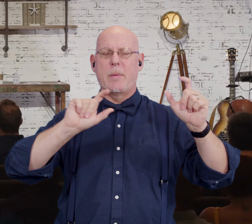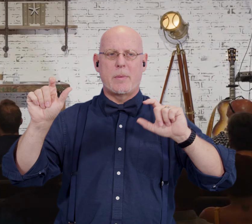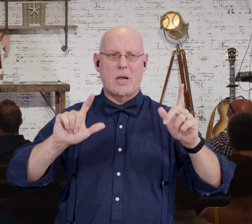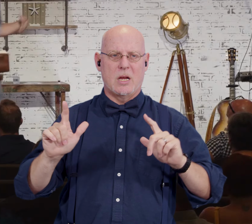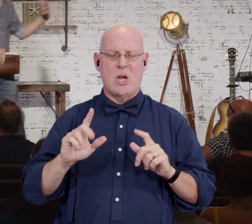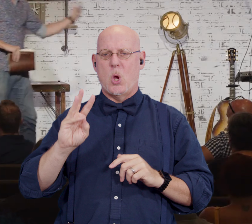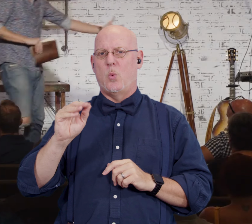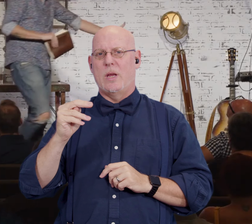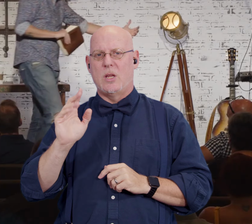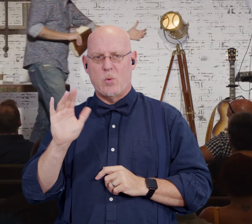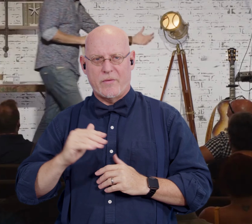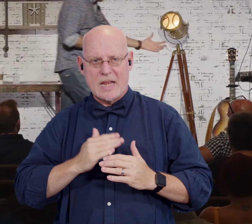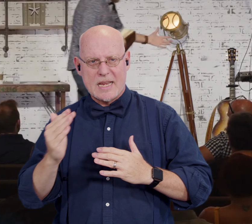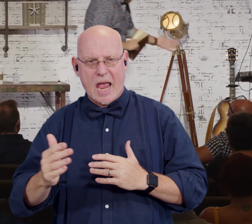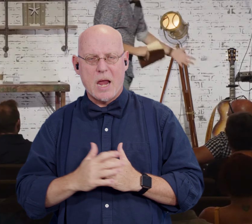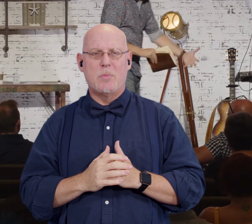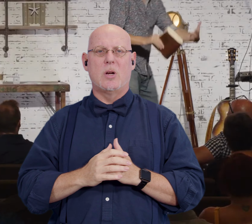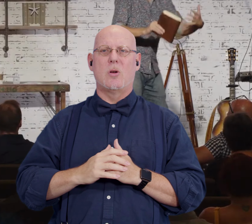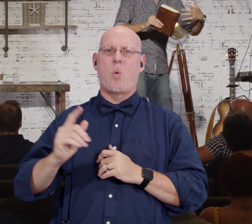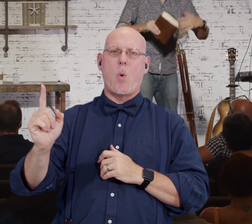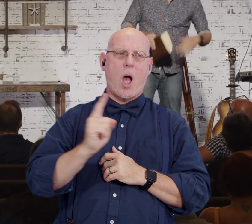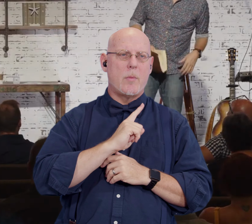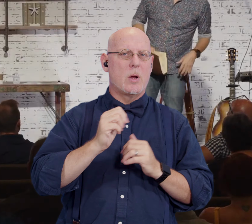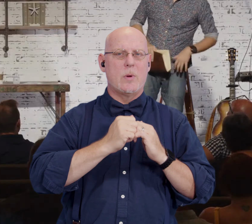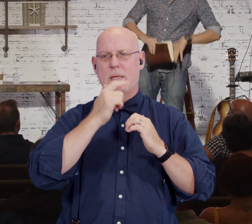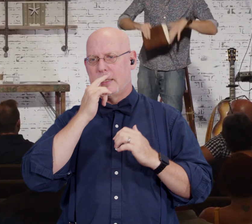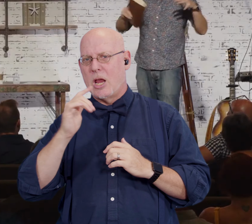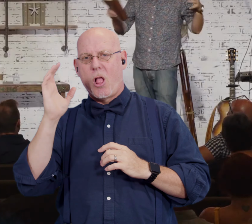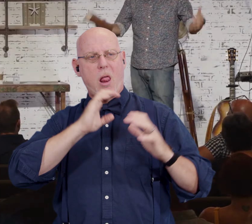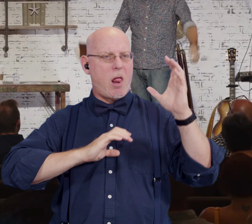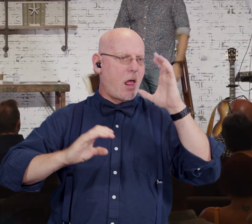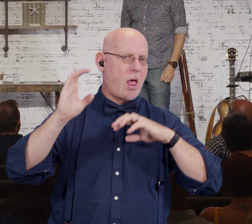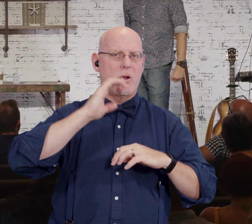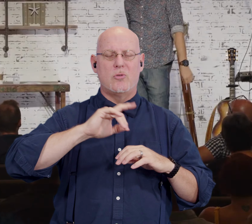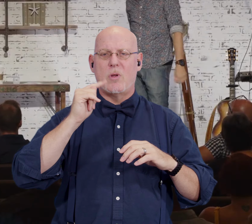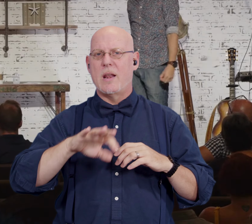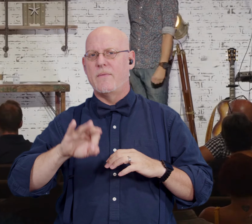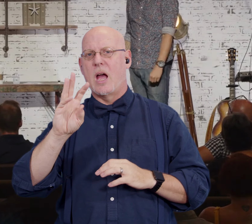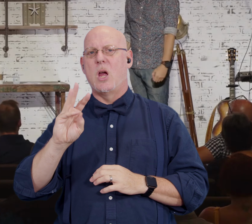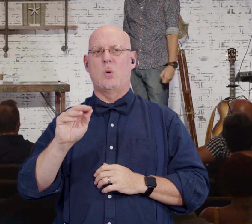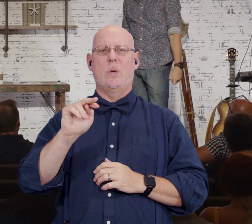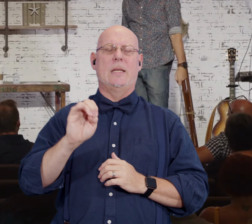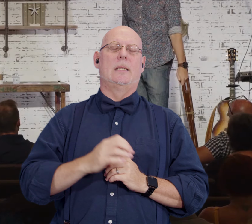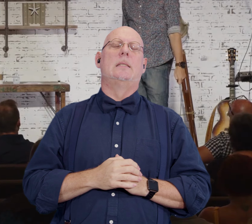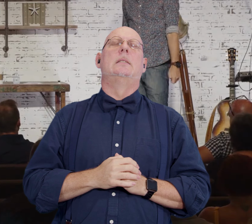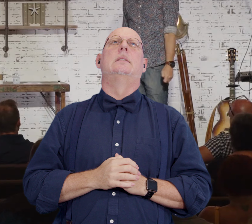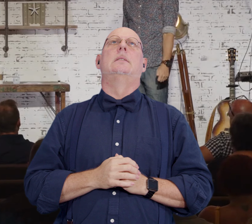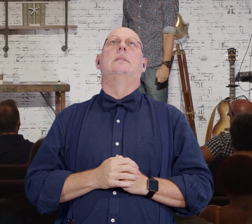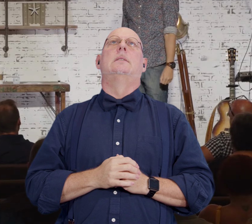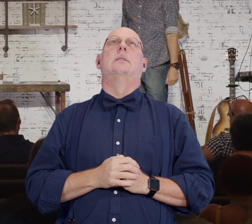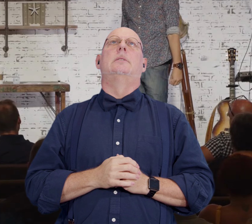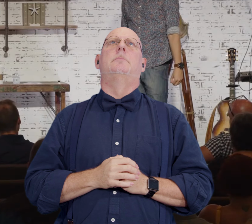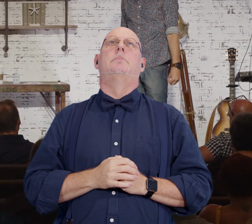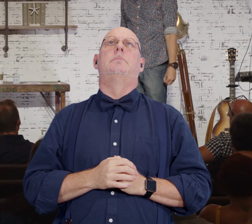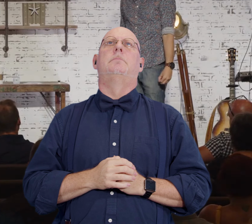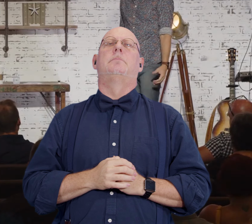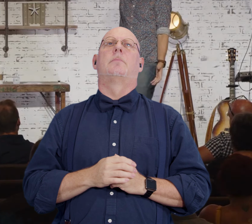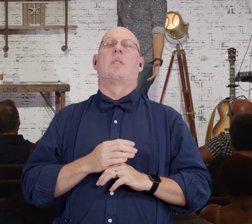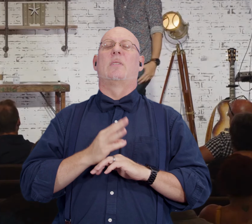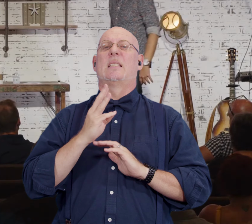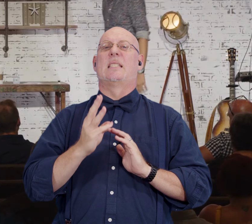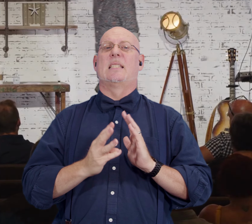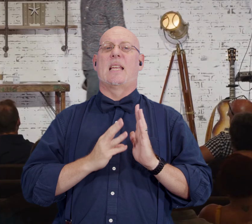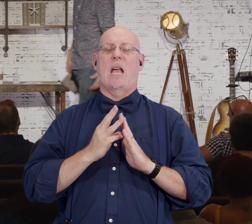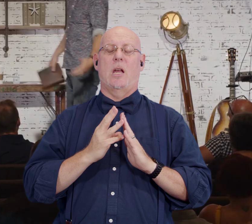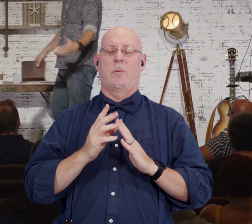surrounding neighborhoods. And Whitney, one of our neighbors, she's walking up the street with her kids. They're all trying to find Winnie. And